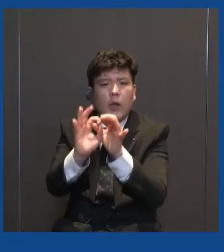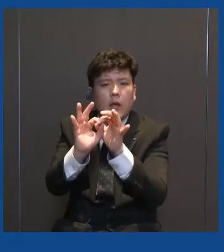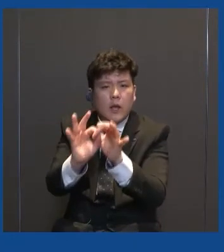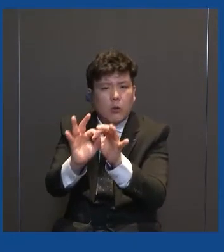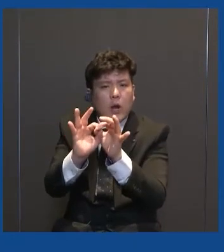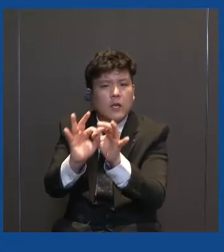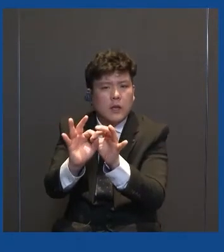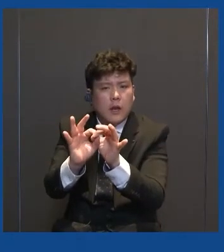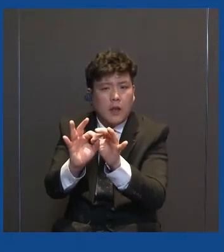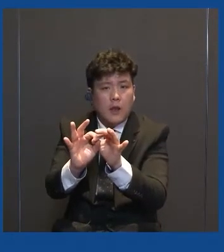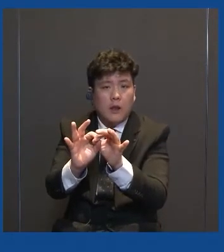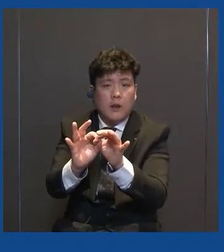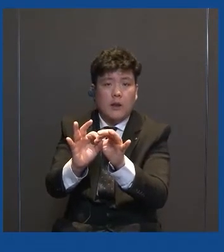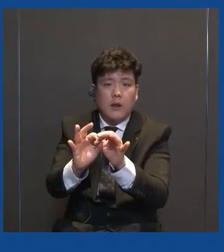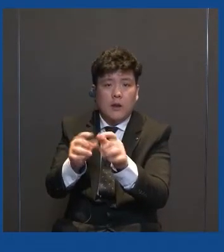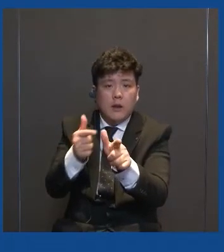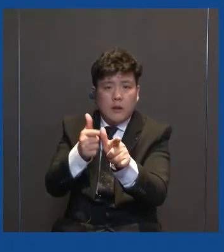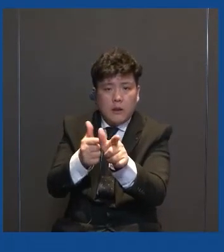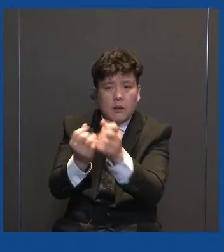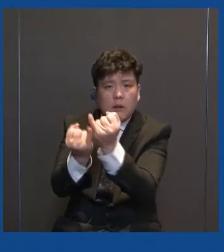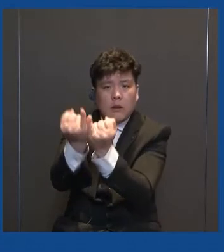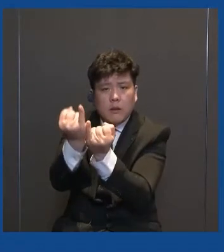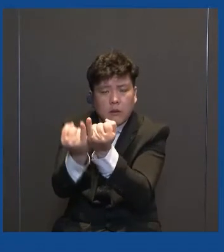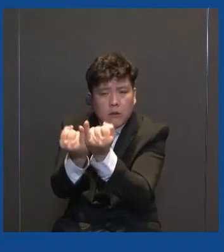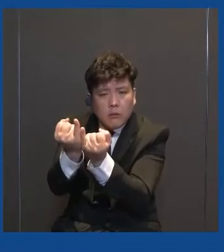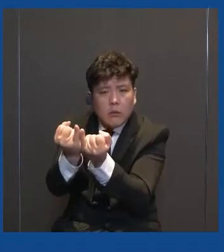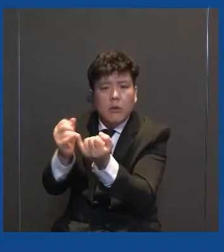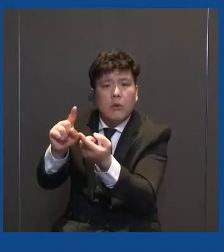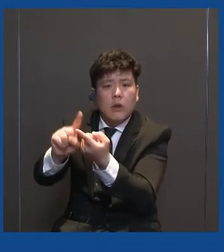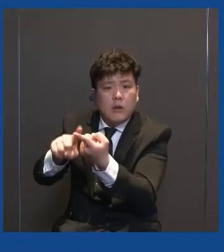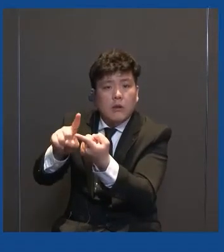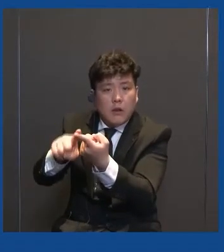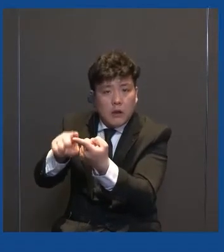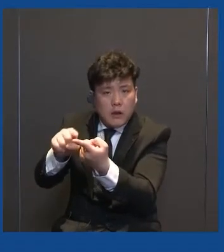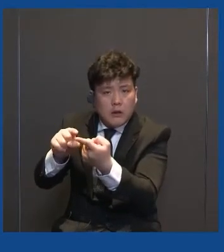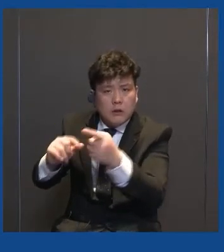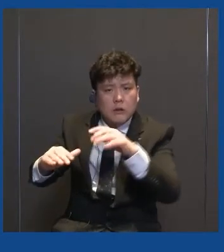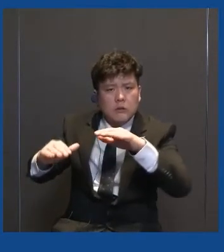services, social relations, as well as LGBTI groups.